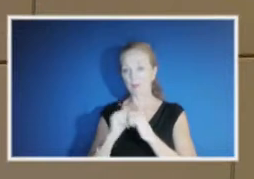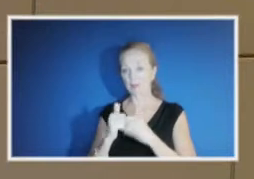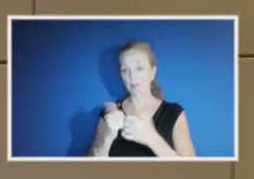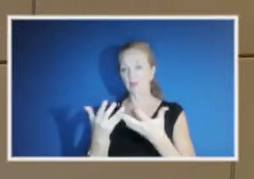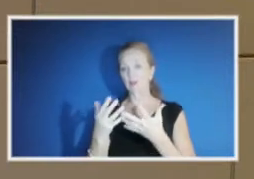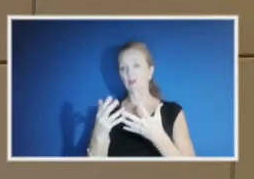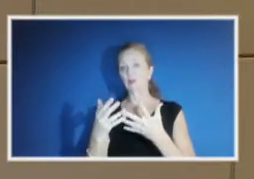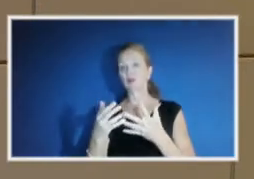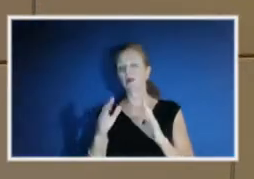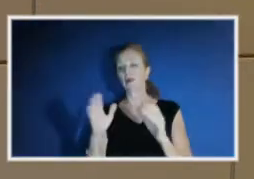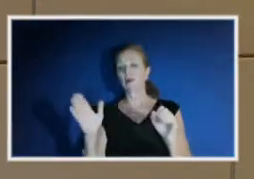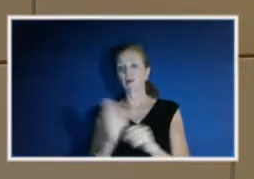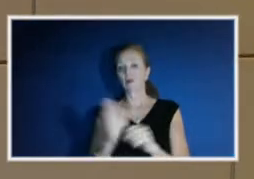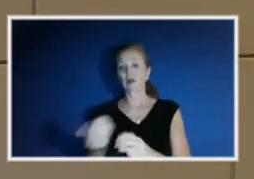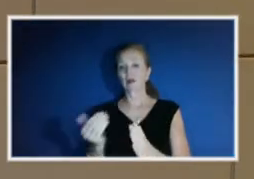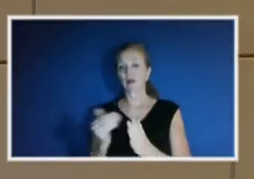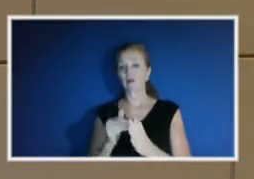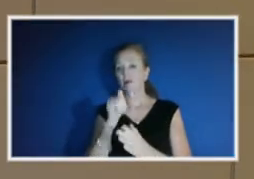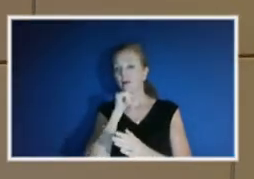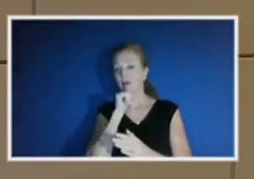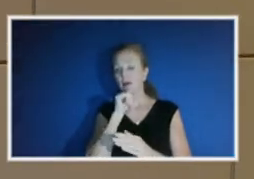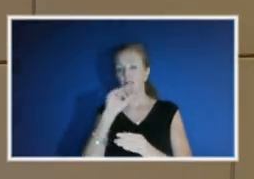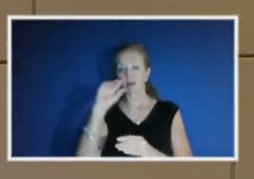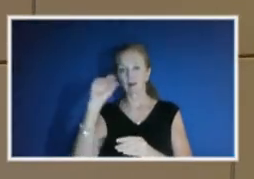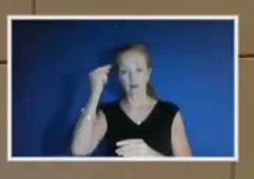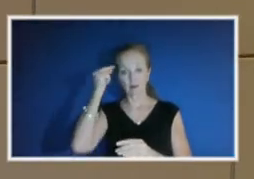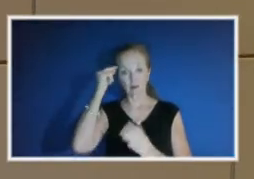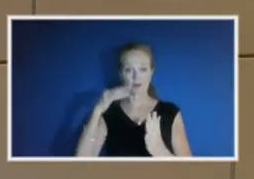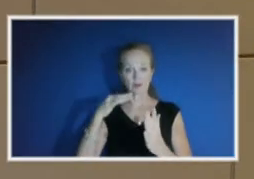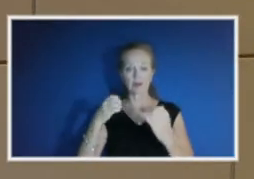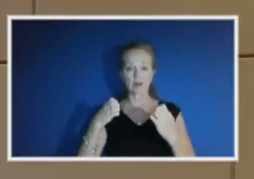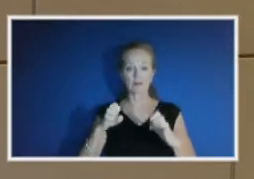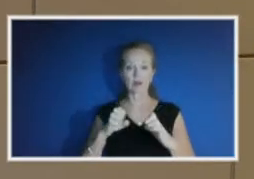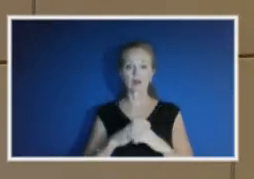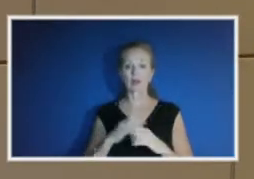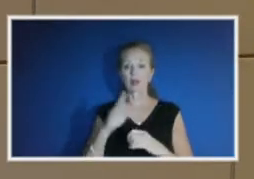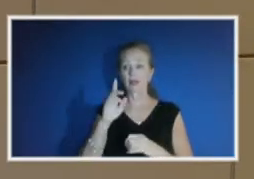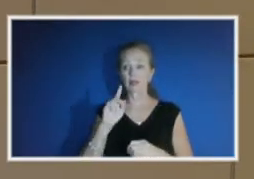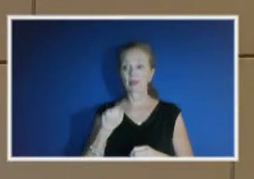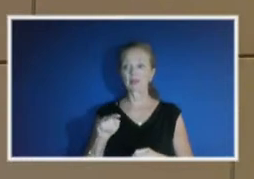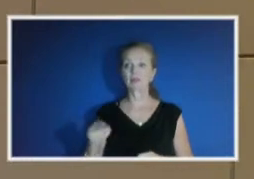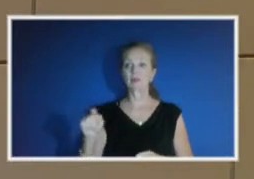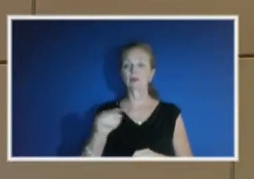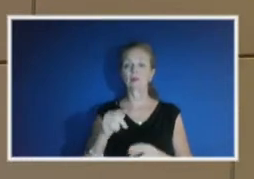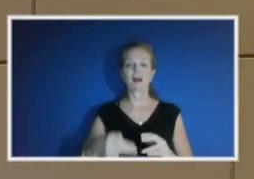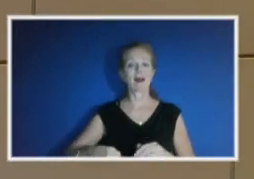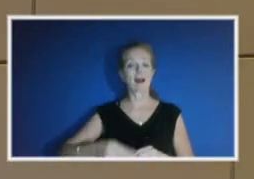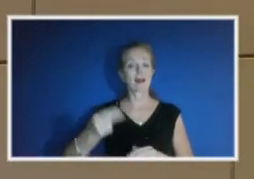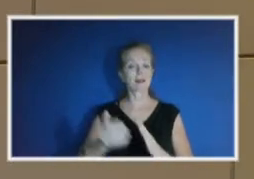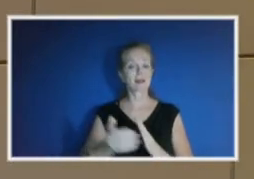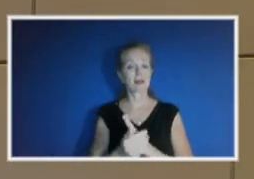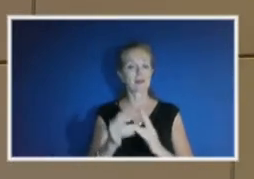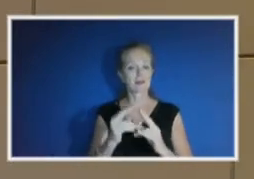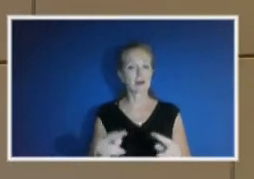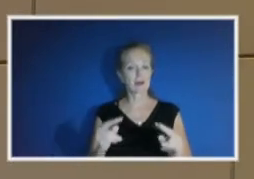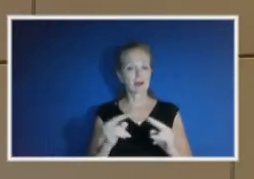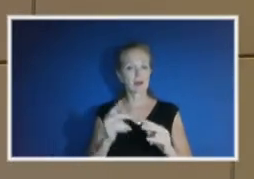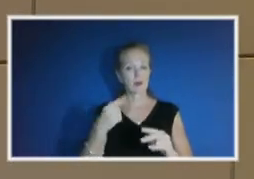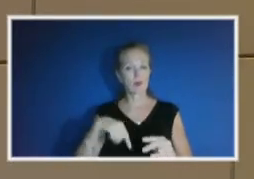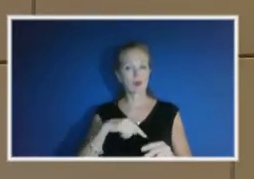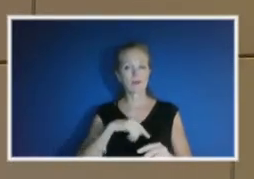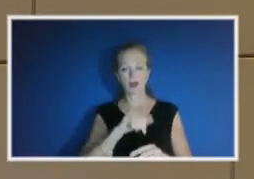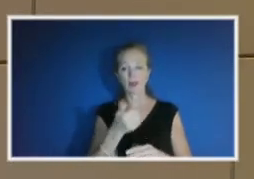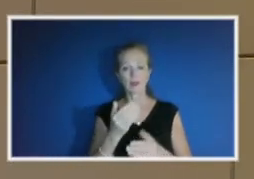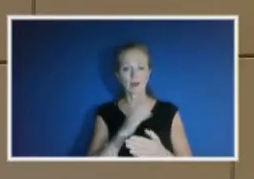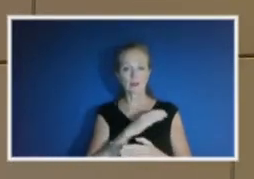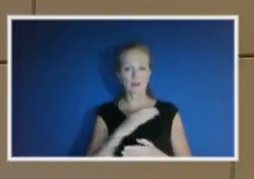whole privatization of government study and effort. Sure. These folks are highly talented and valued, and we have other committees like